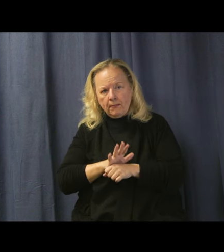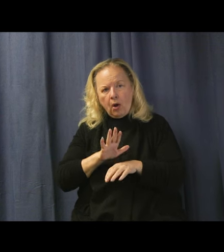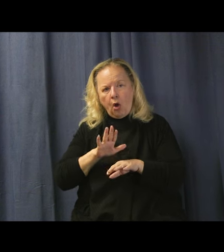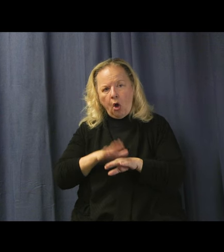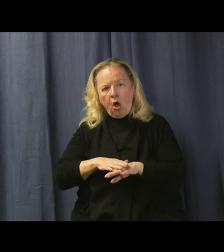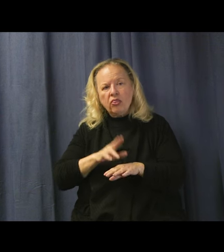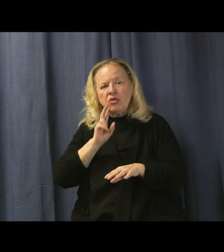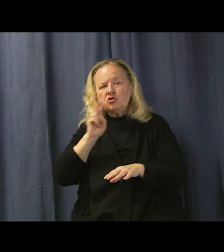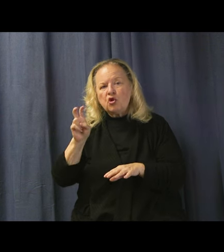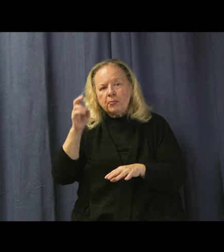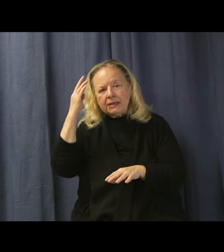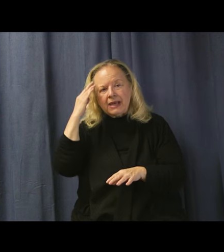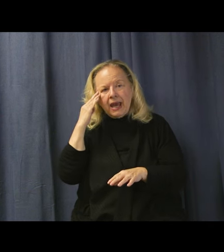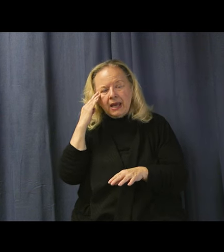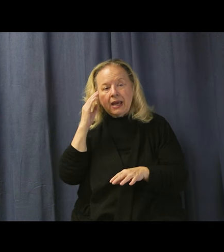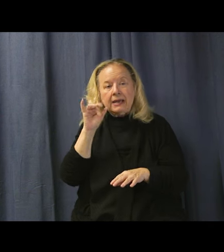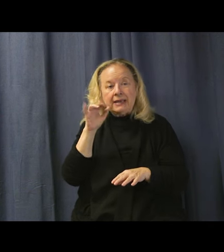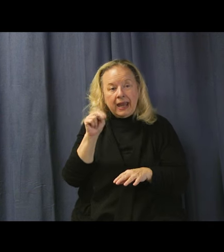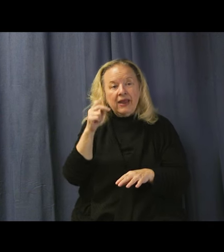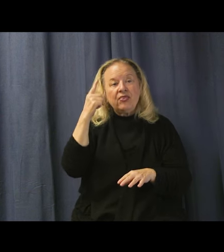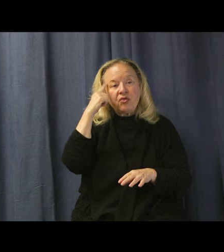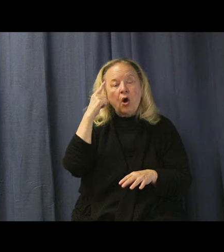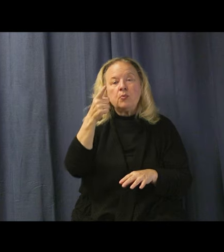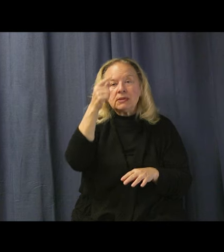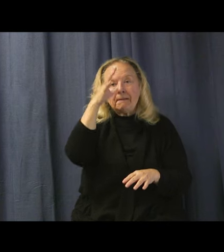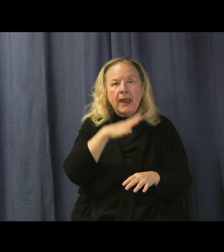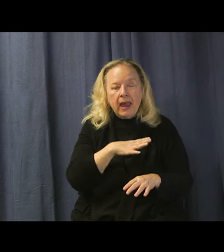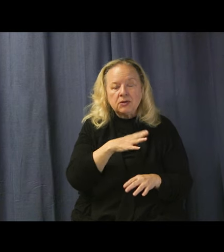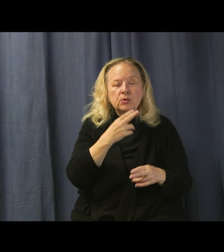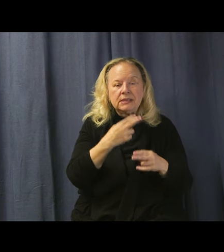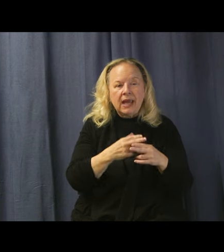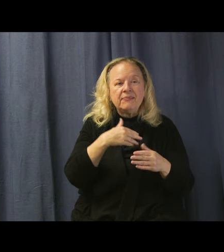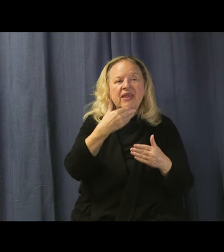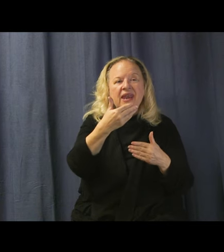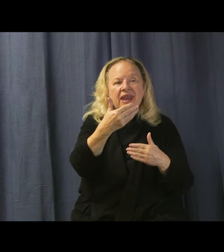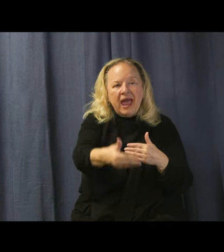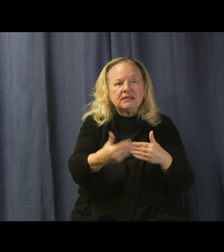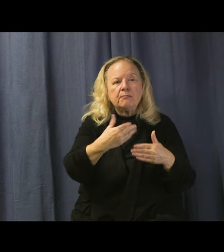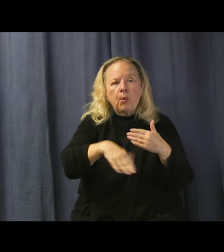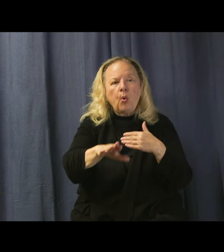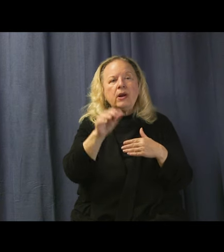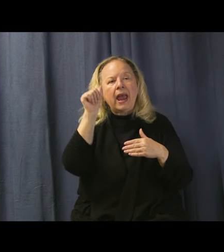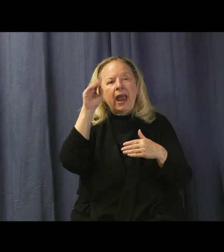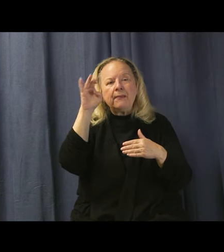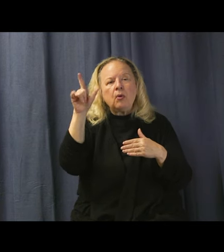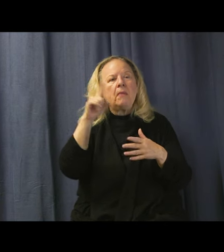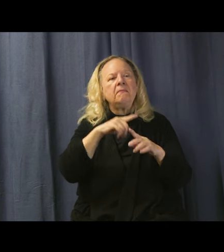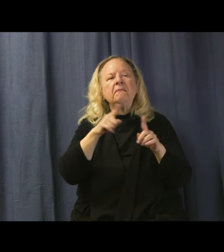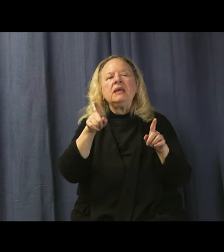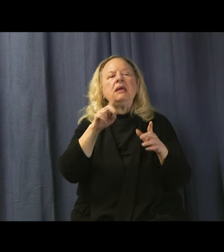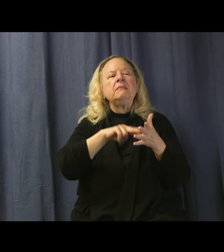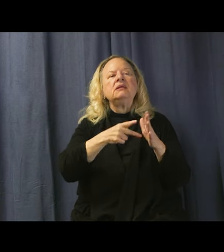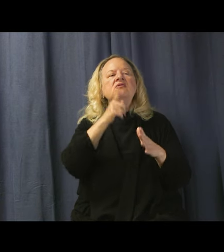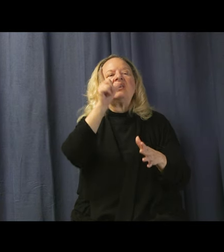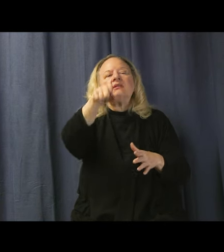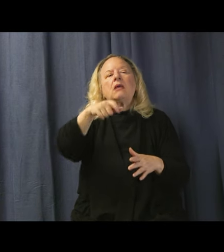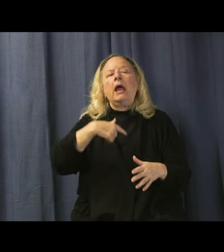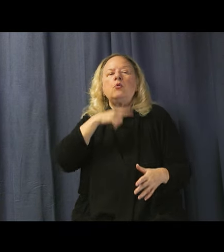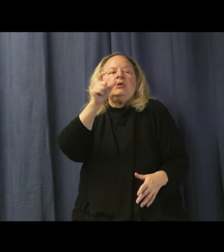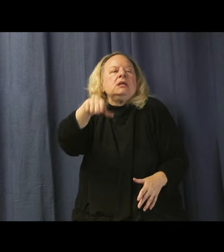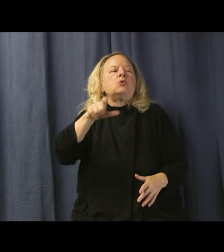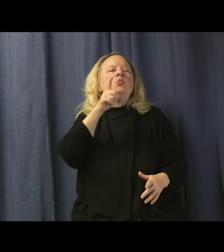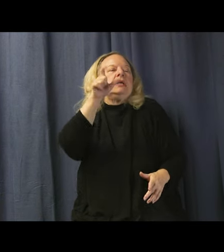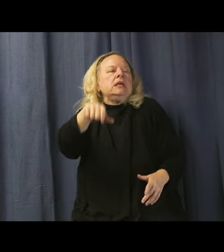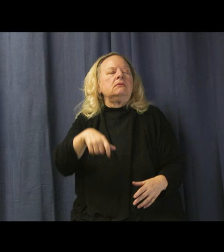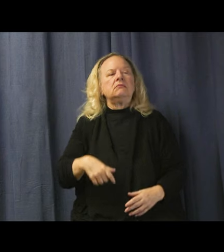head. Well, she had Cain and thought he was the man. So she named her next born Abel, which means unnecessary. Hi, I'm not needed. How